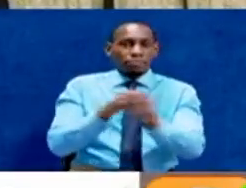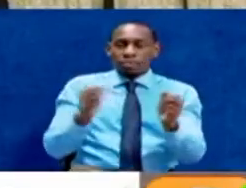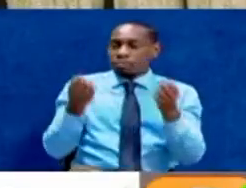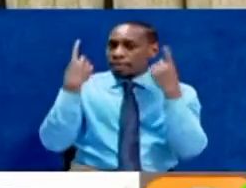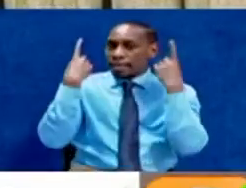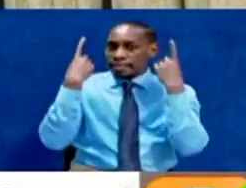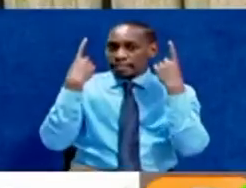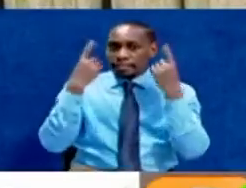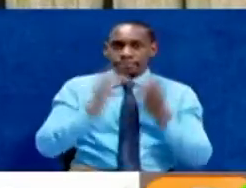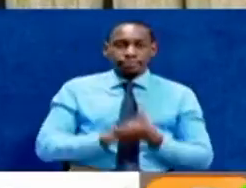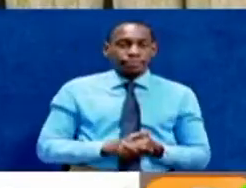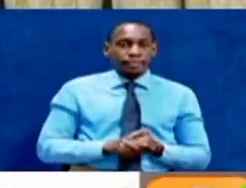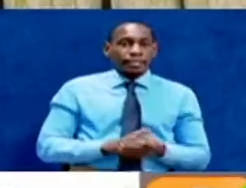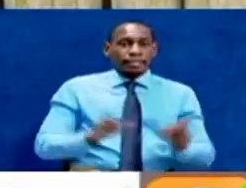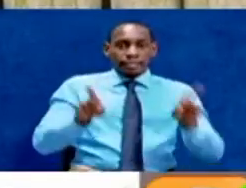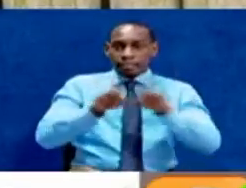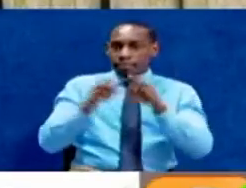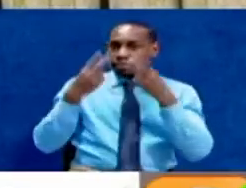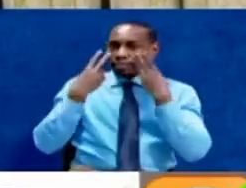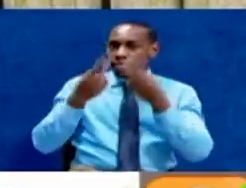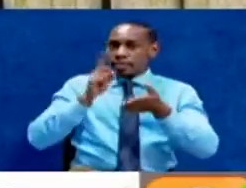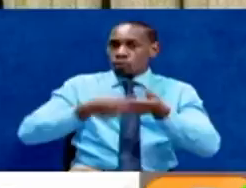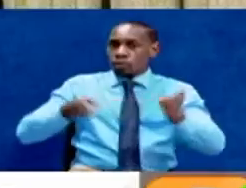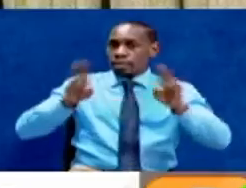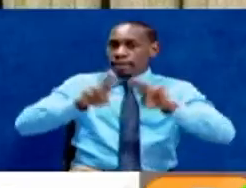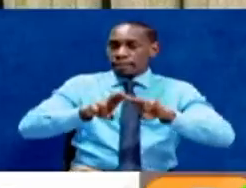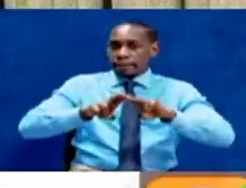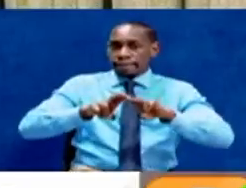understand. Look at what happened at